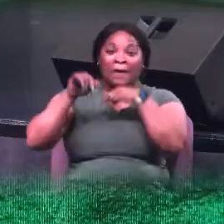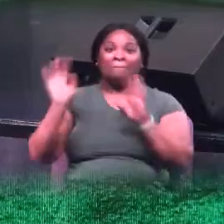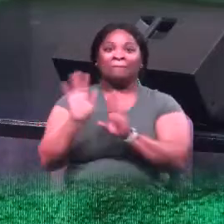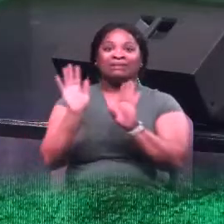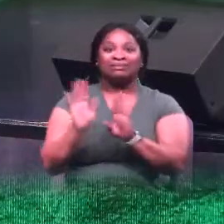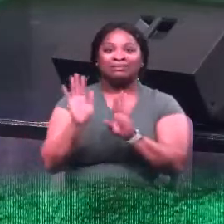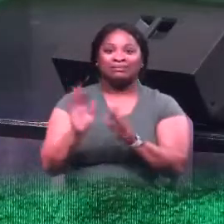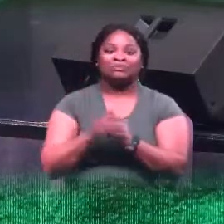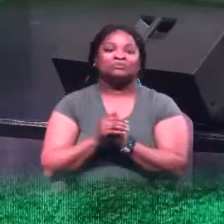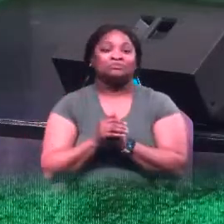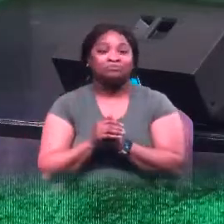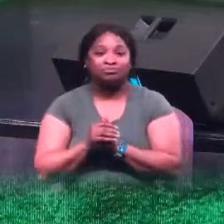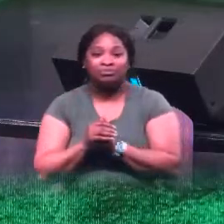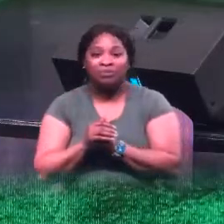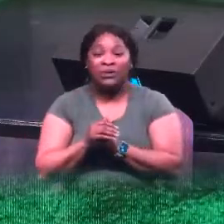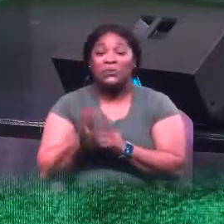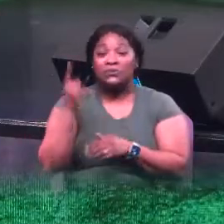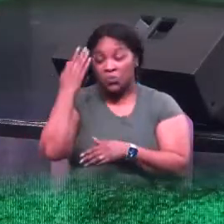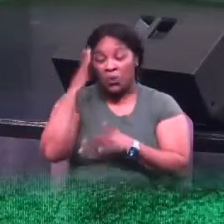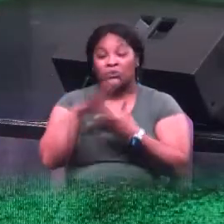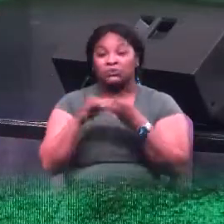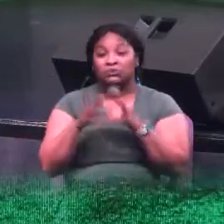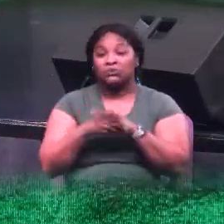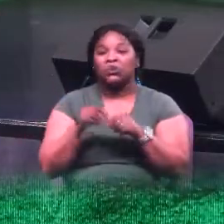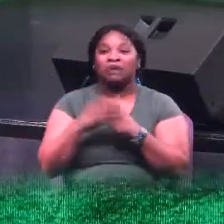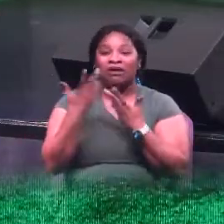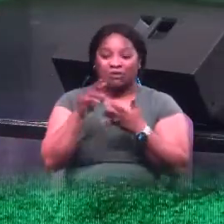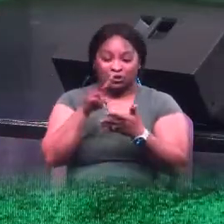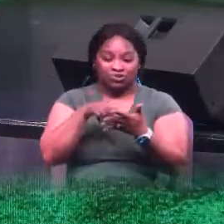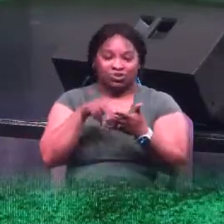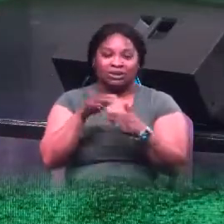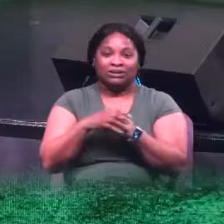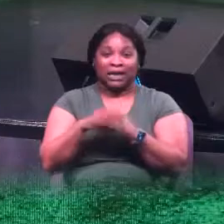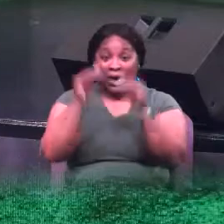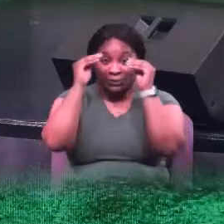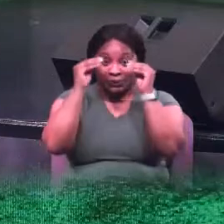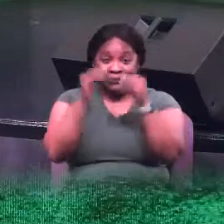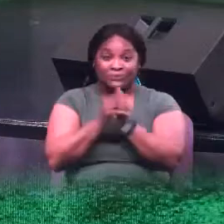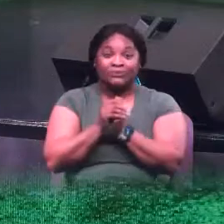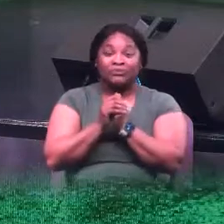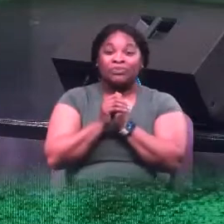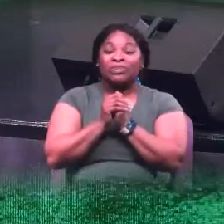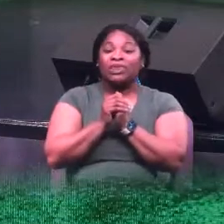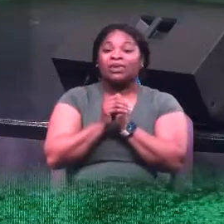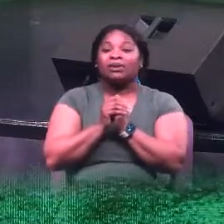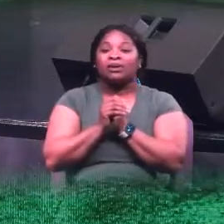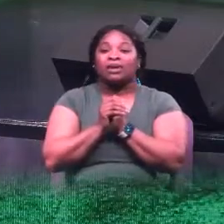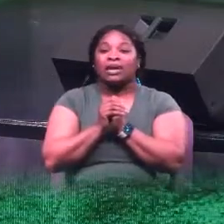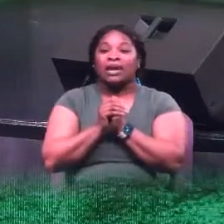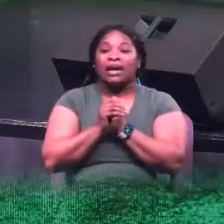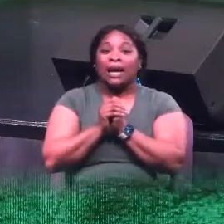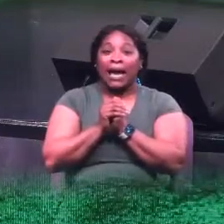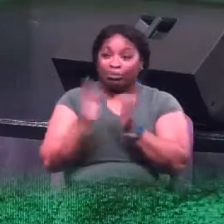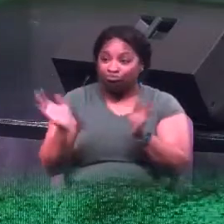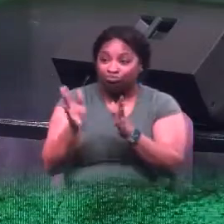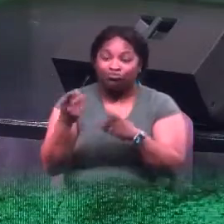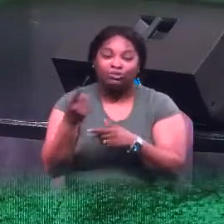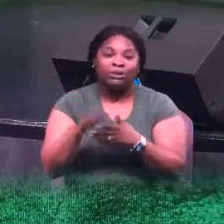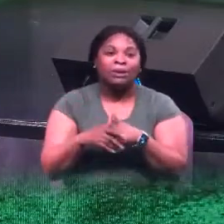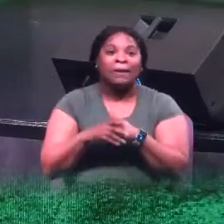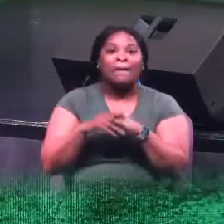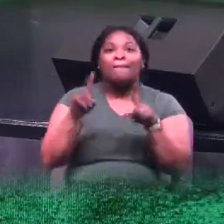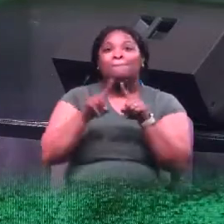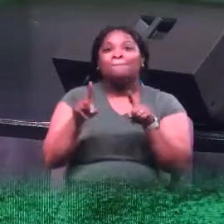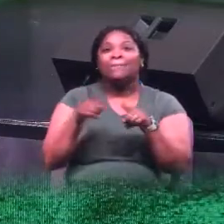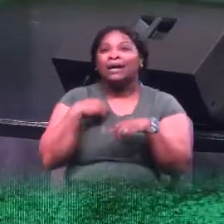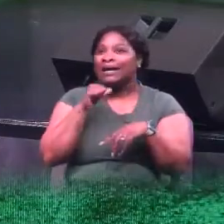Sunday. You know the story. You know what happened. I read it to you. I taught it to you. I espoused it to you, but